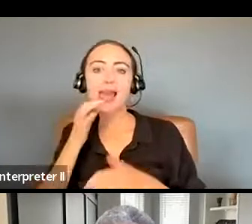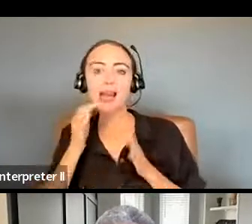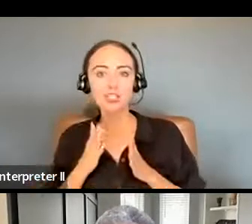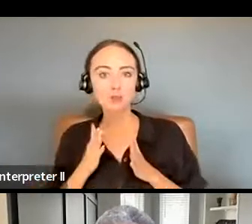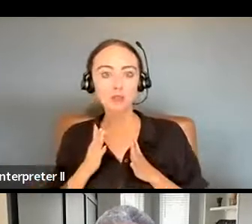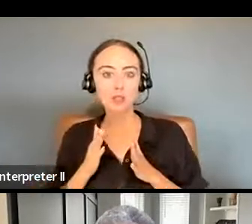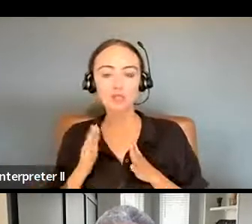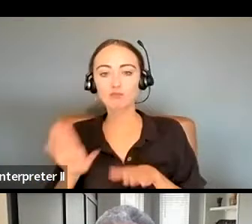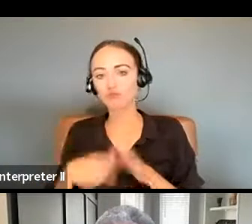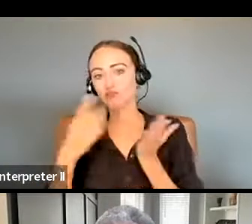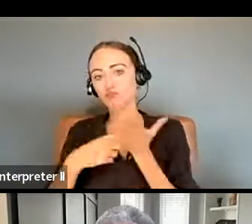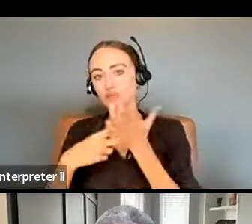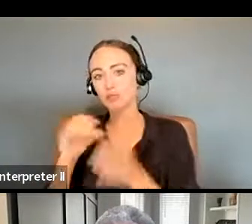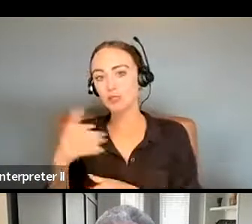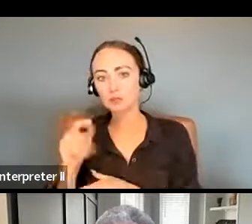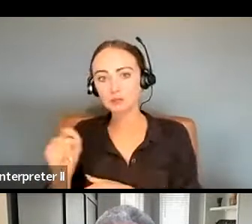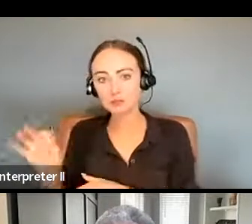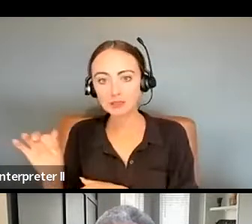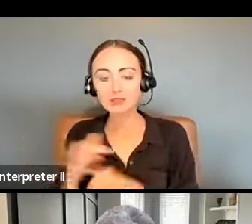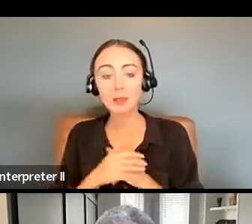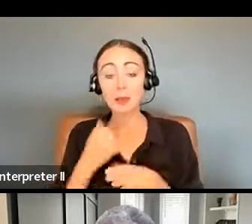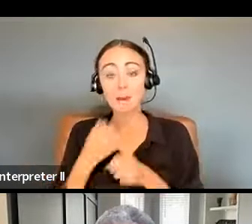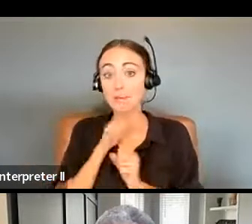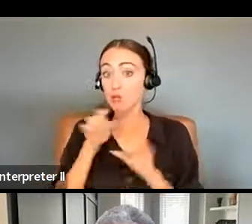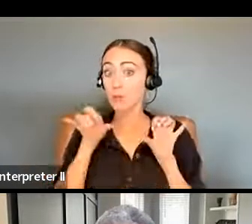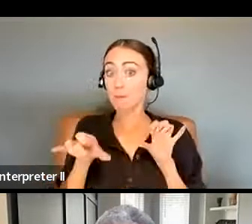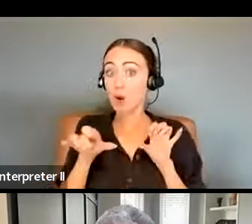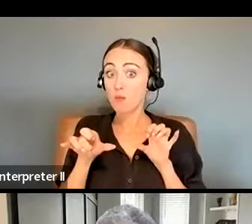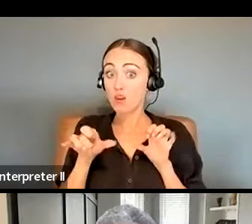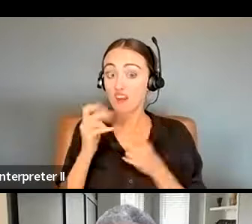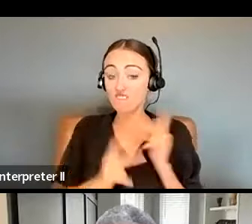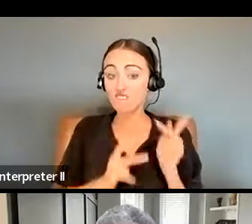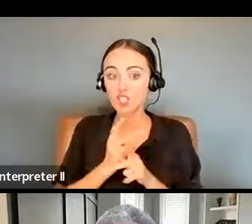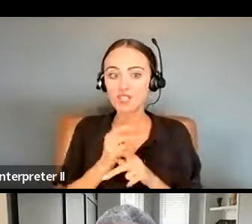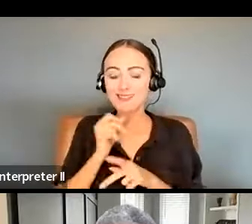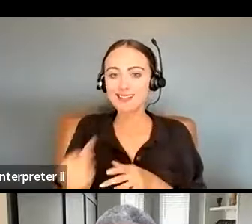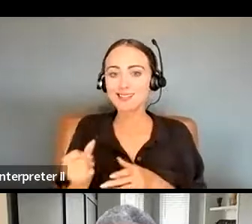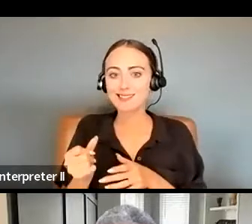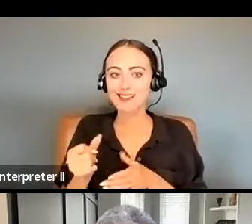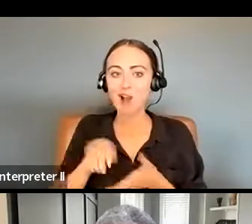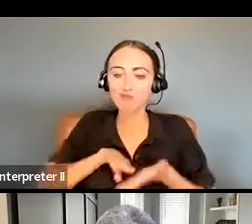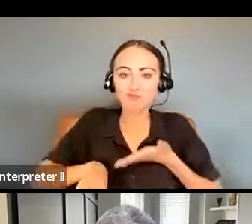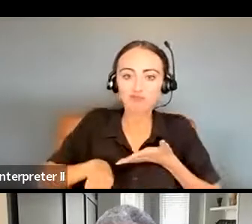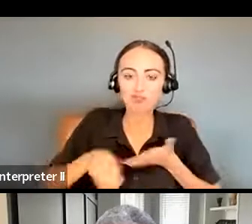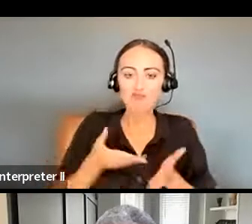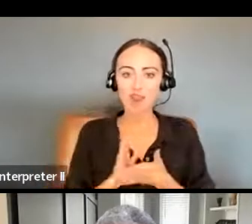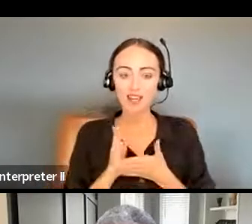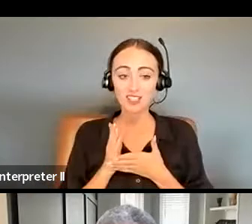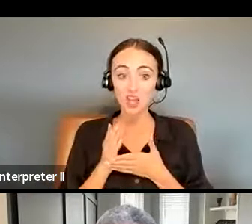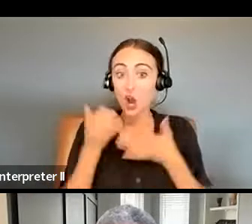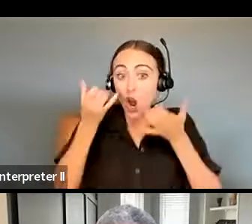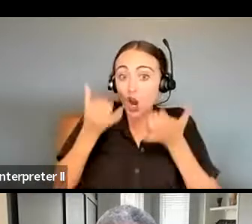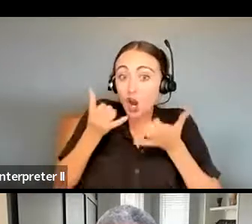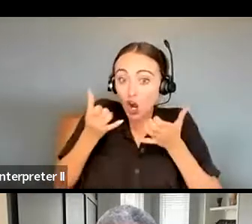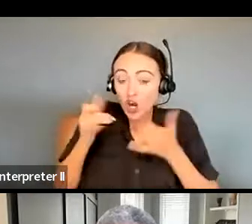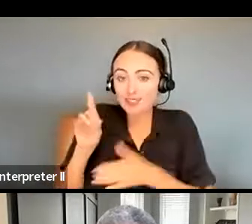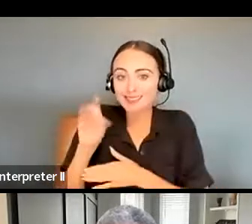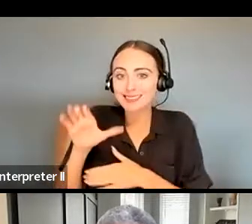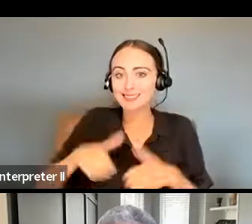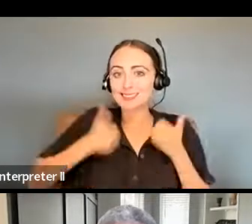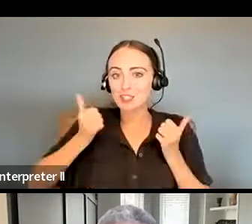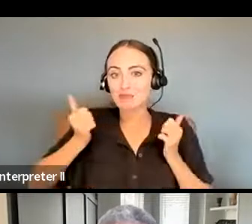on October 19th and continue making sure that the permanent version is not stripping away rights that current DC resident immigrants